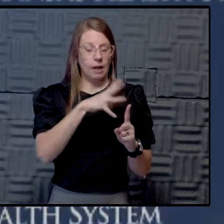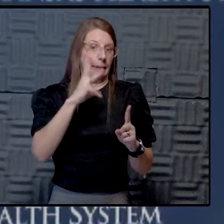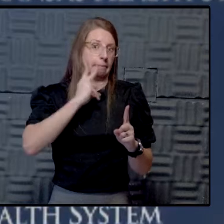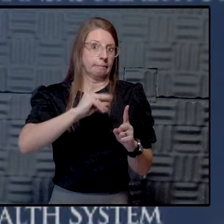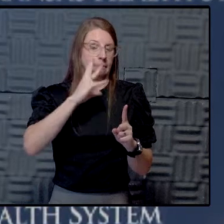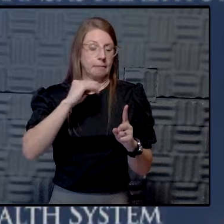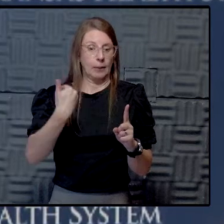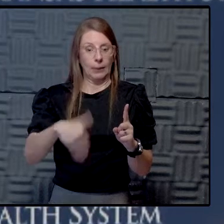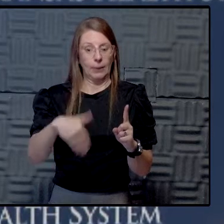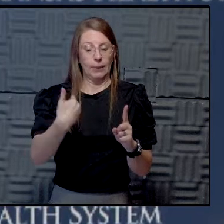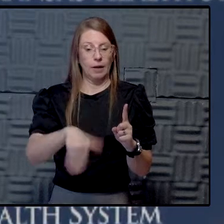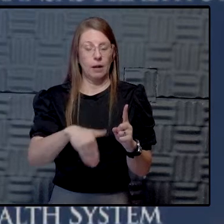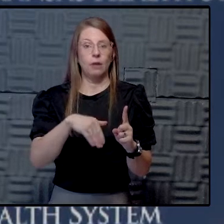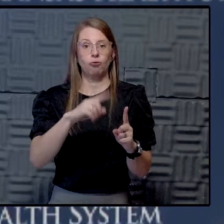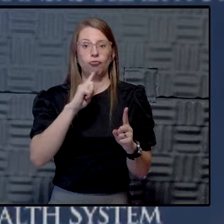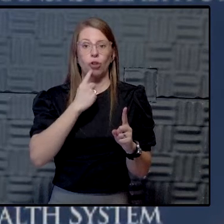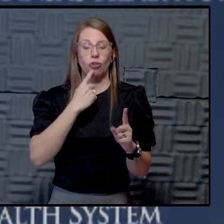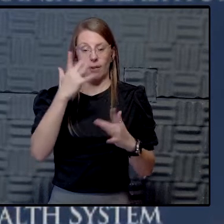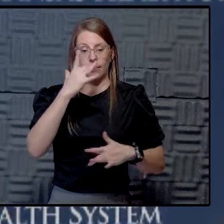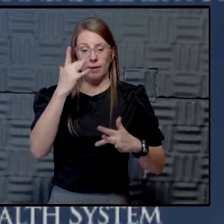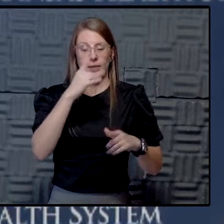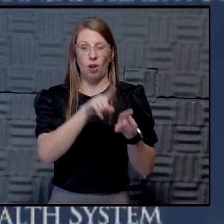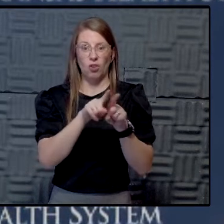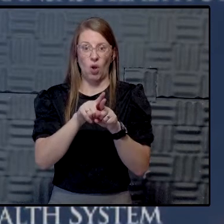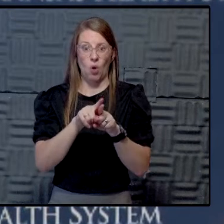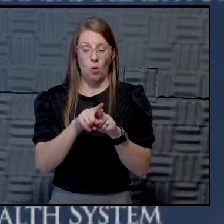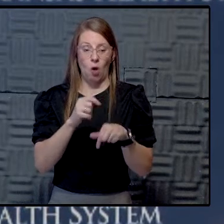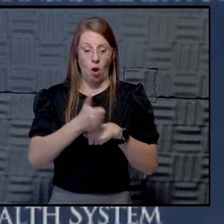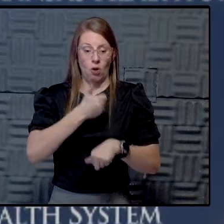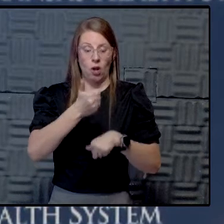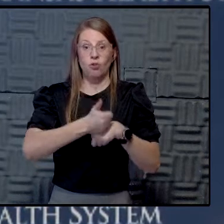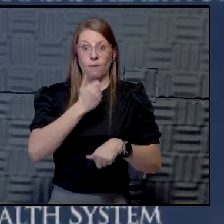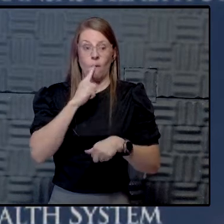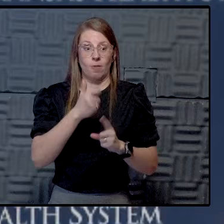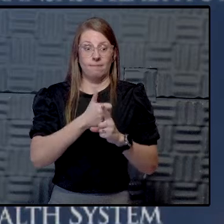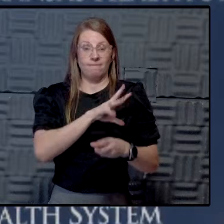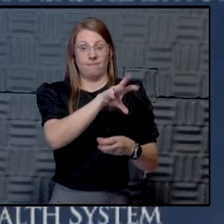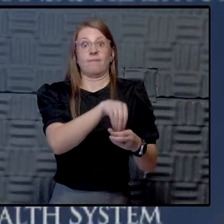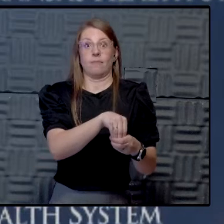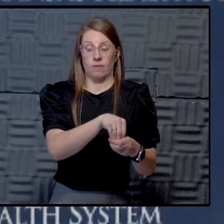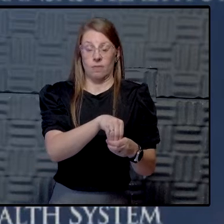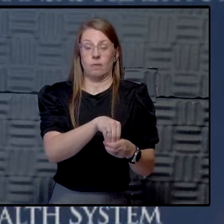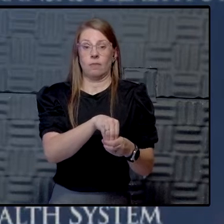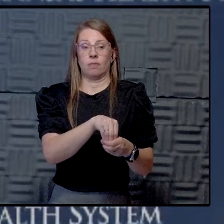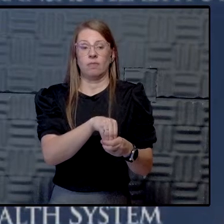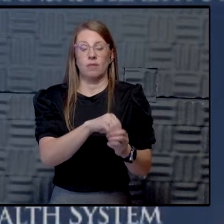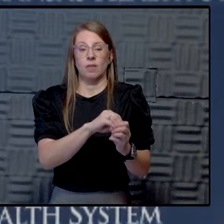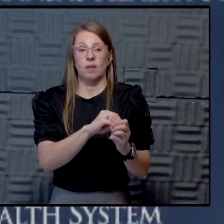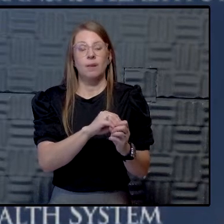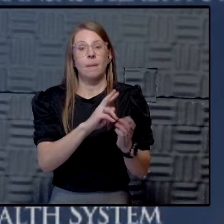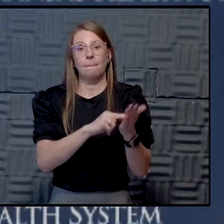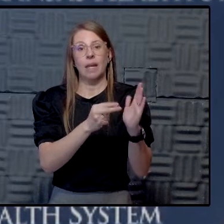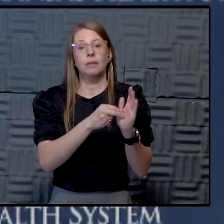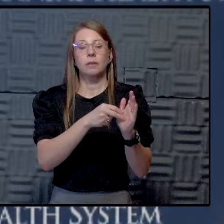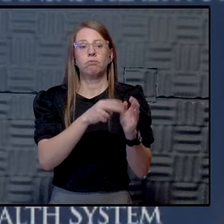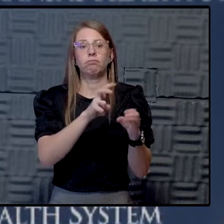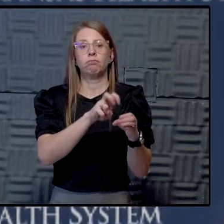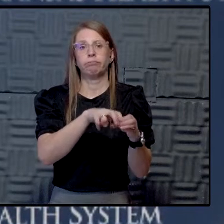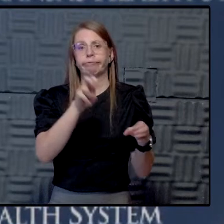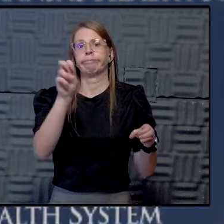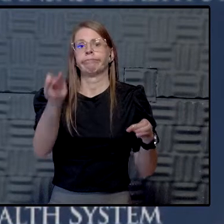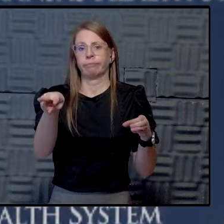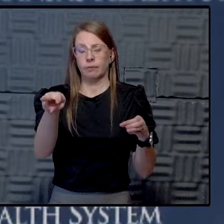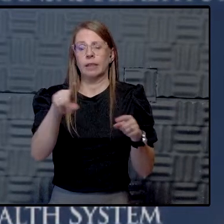critical illness, and they're putting themselves in harm's way, sometimes that leads to the challenge of retaining folks. So yeah, turnover is